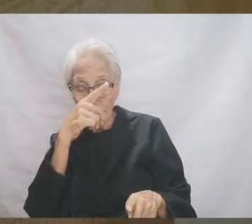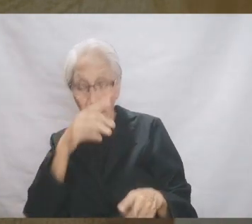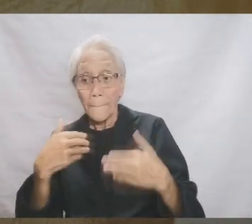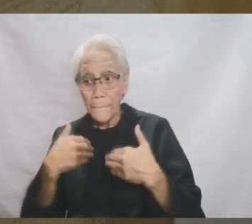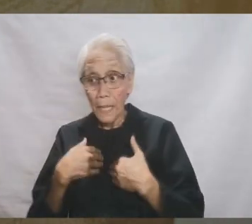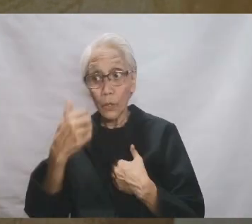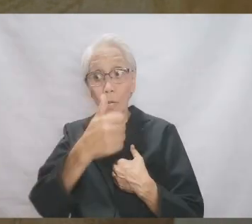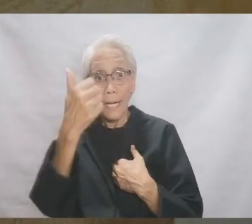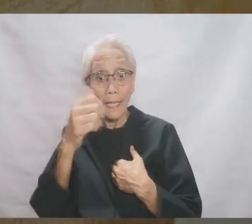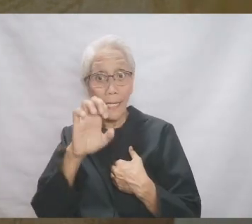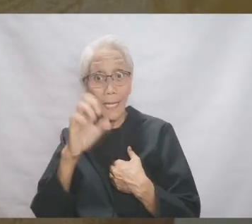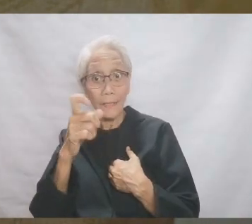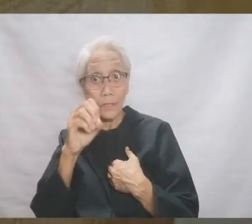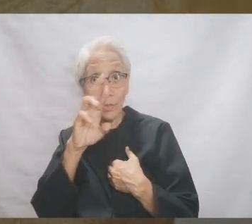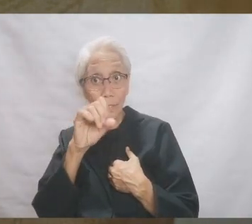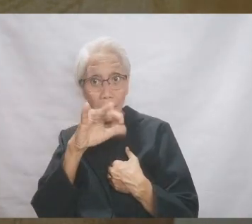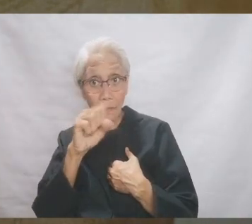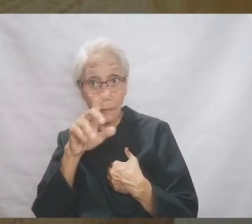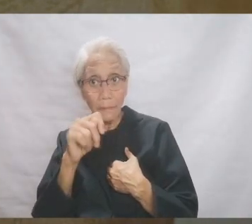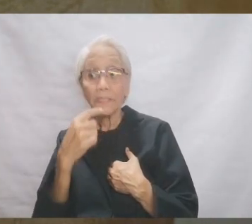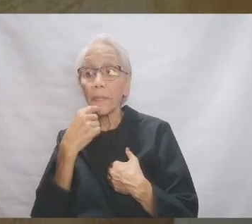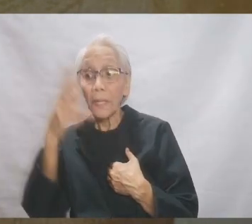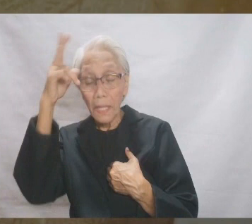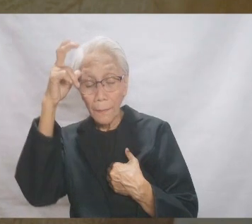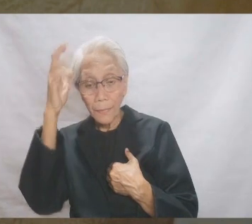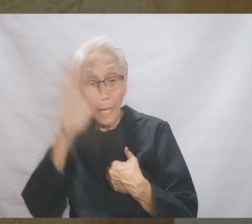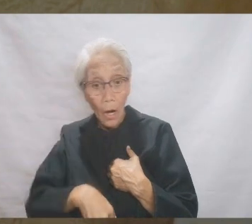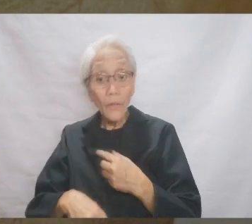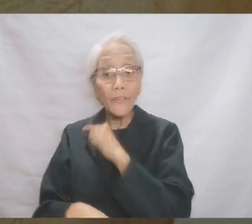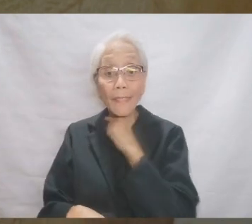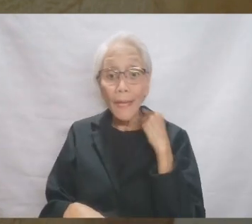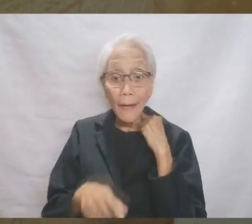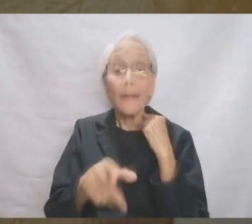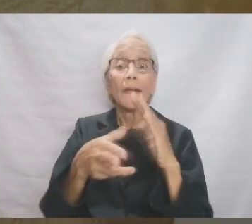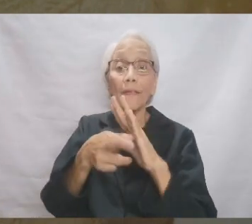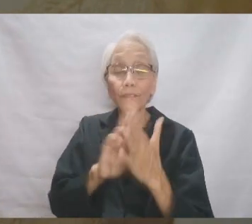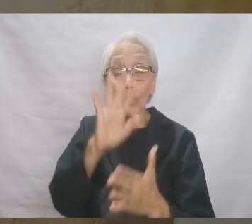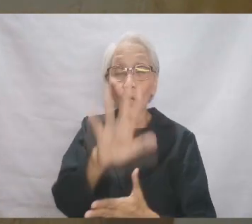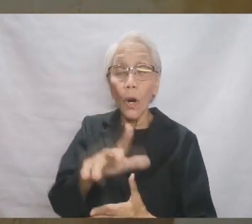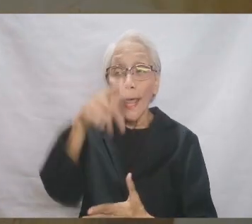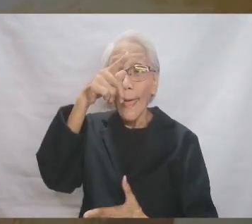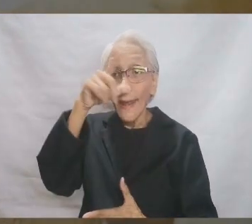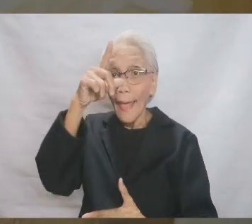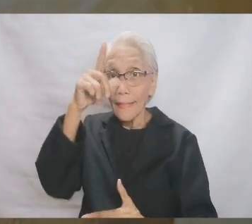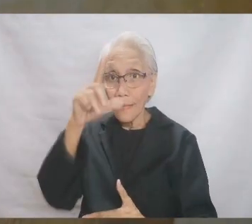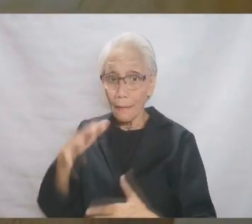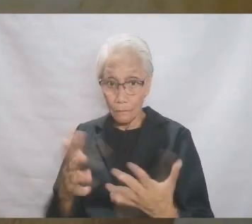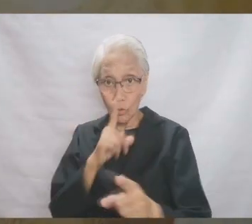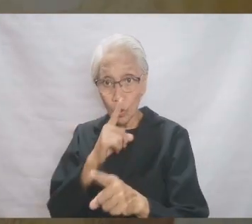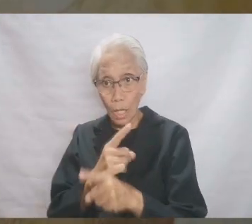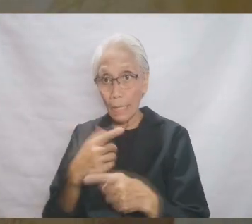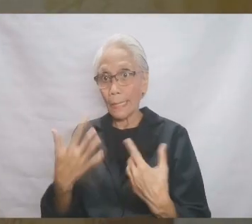niyo po, meron pang isang exorcist na nasabihan ng demonyo, "Father, review your Latin." Sa totoo